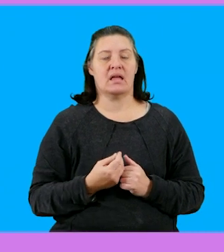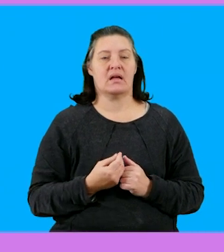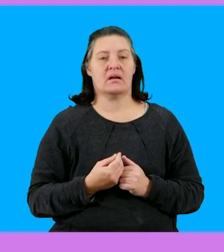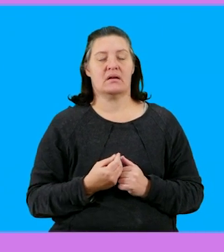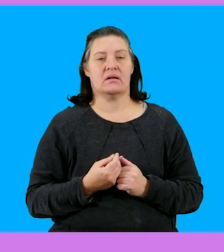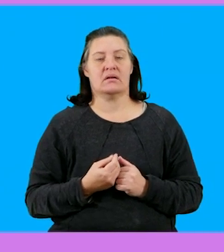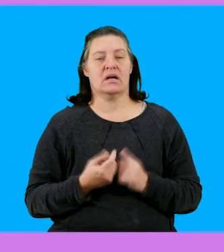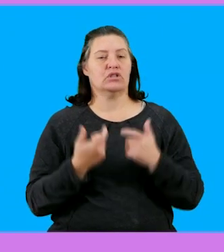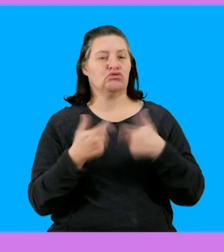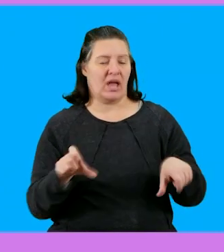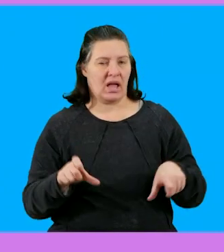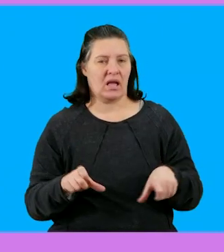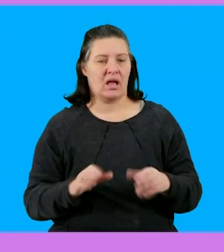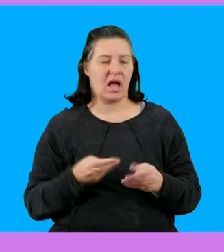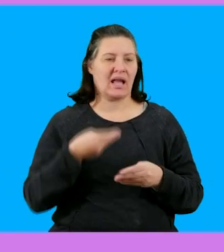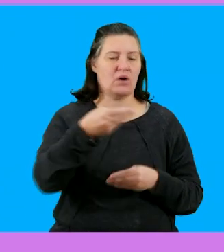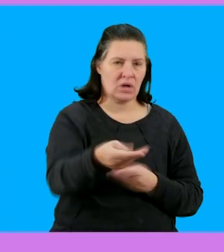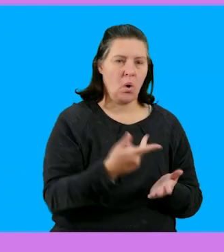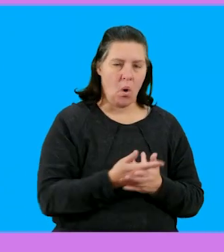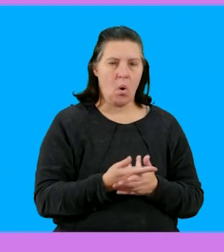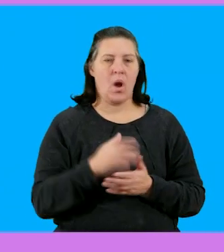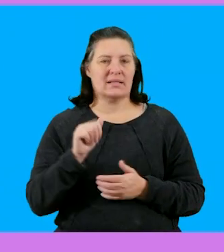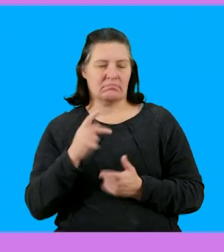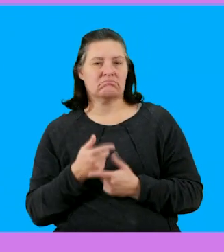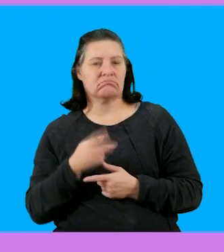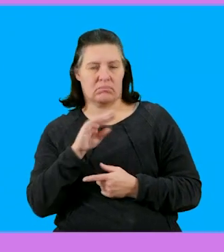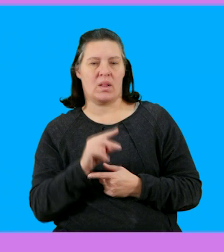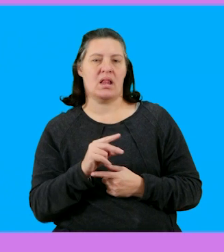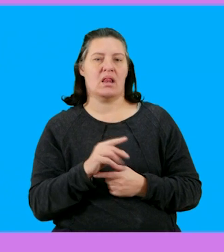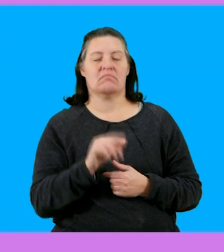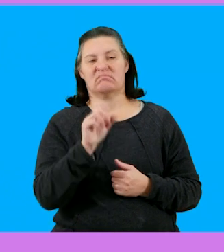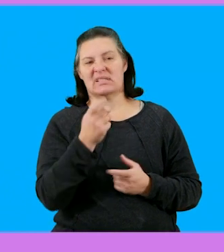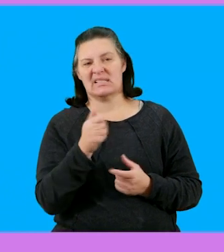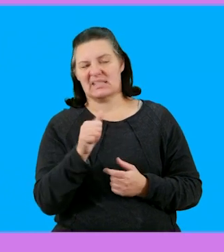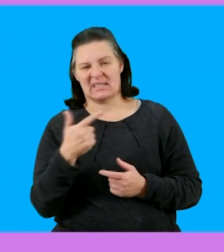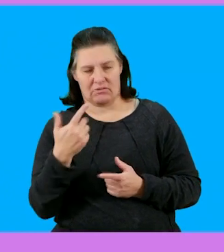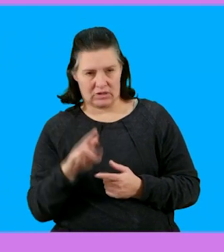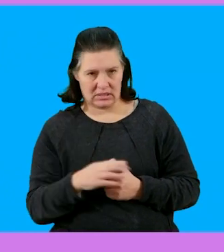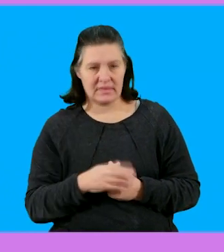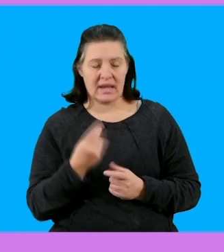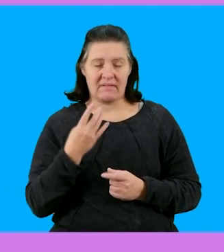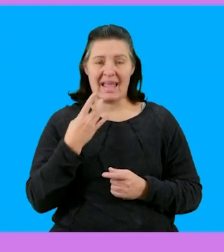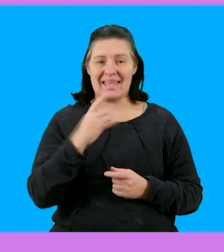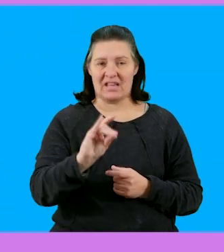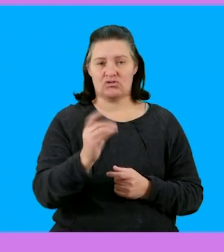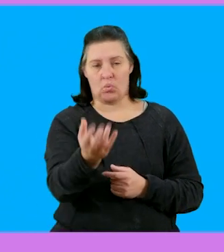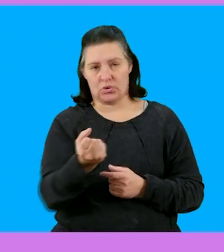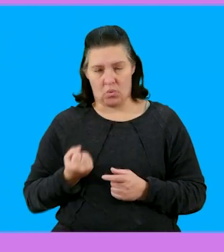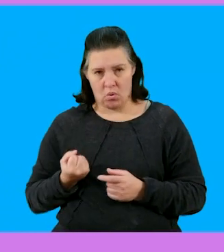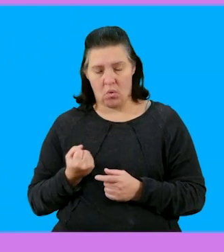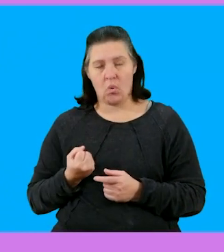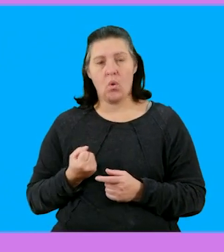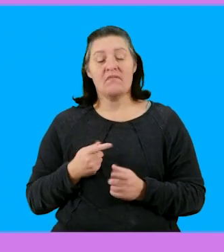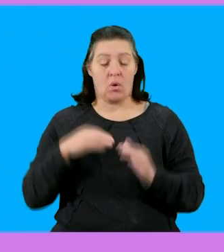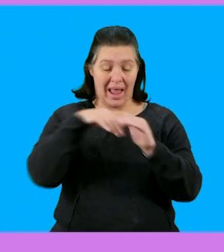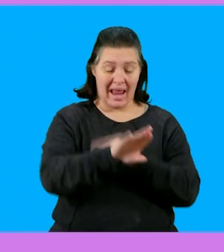check over the counter or at an ATM will cost you 7 Rand. Then also we have what we call cash withdrawals.